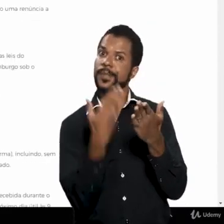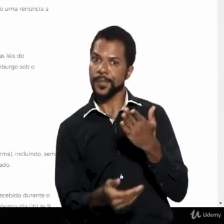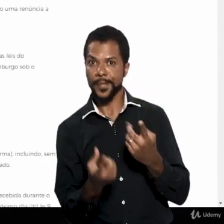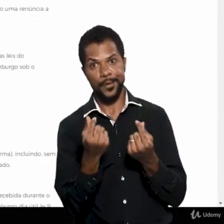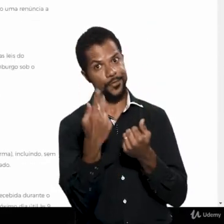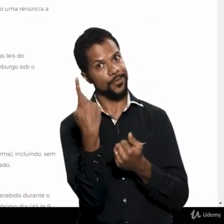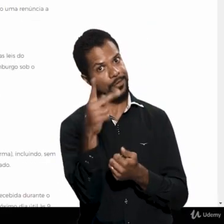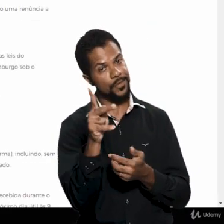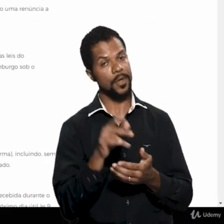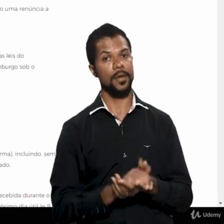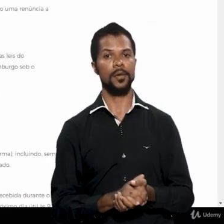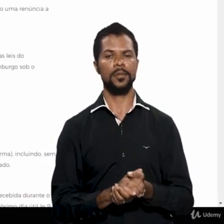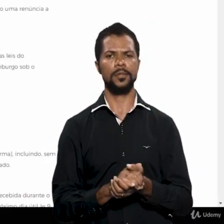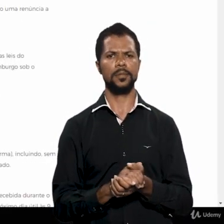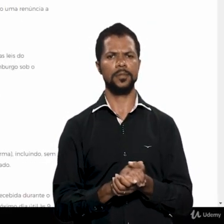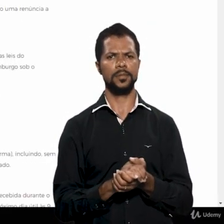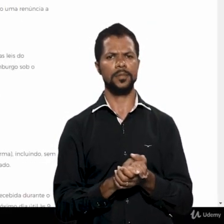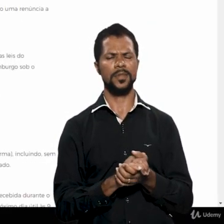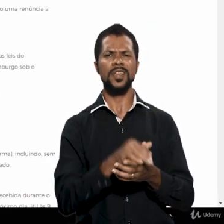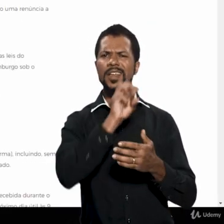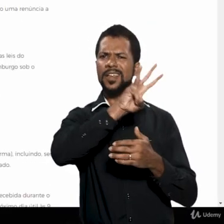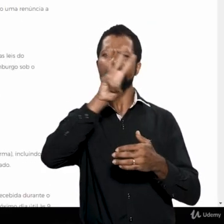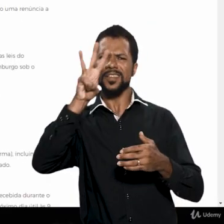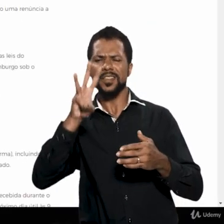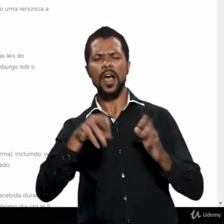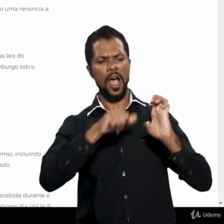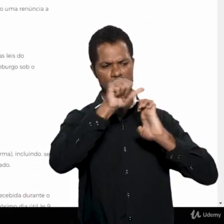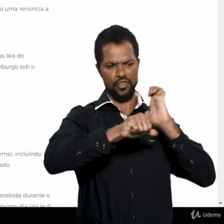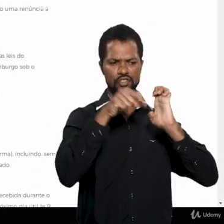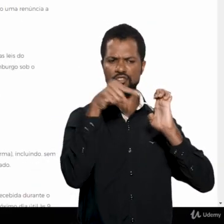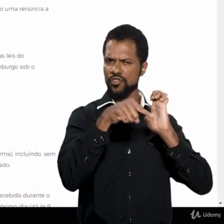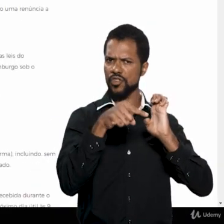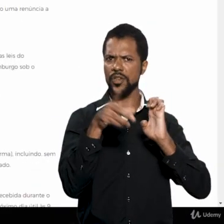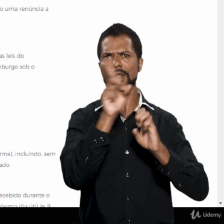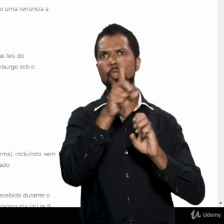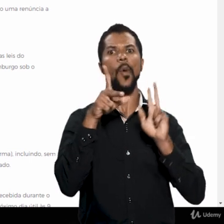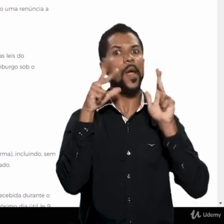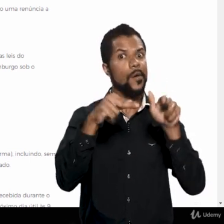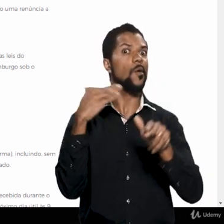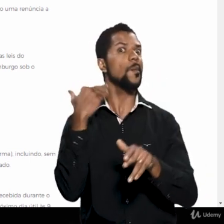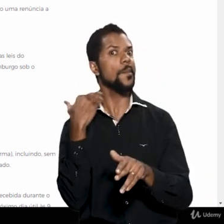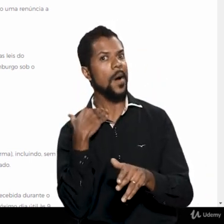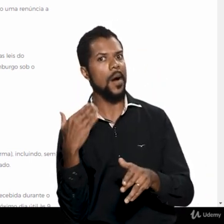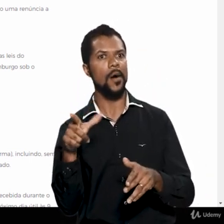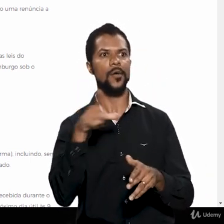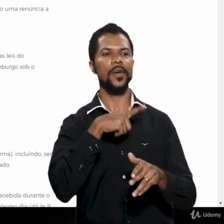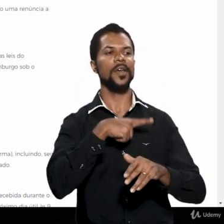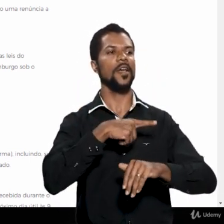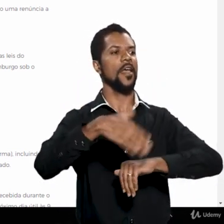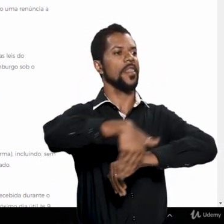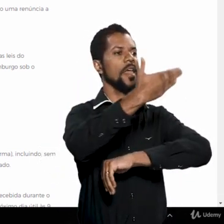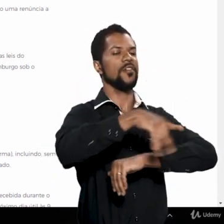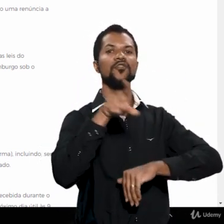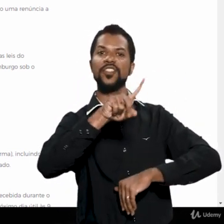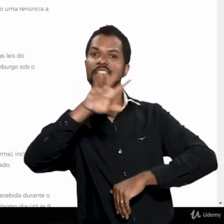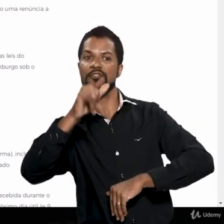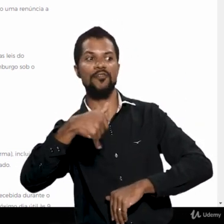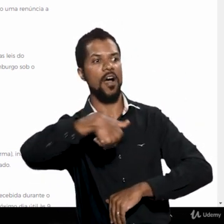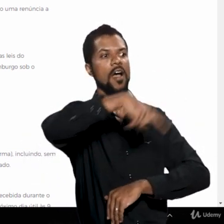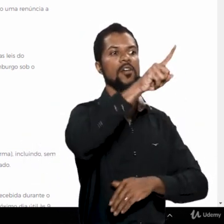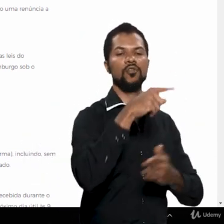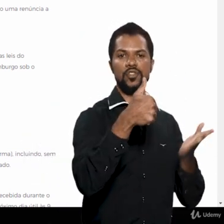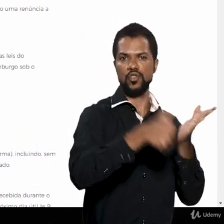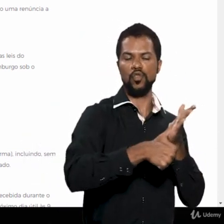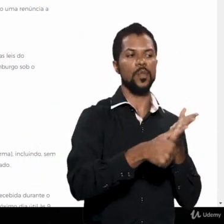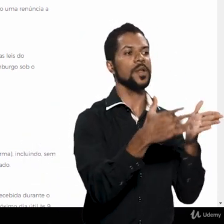actually telling you in a very direct way, if you lose your key, you will lose access to